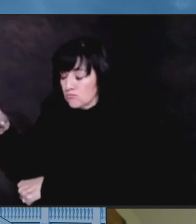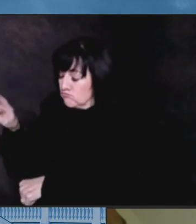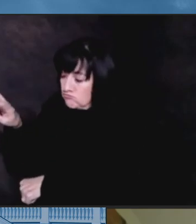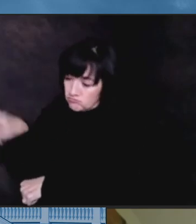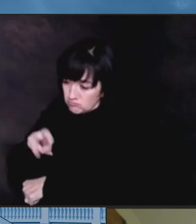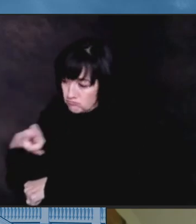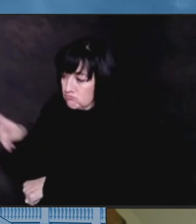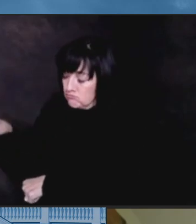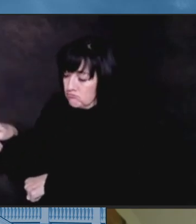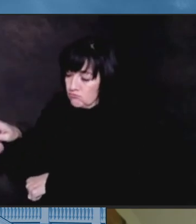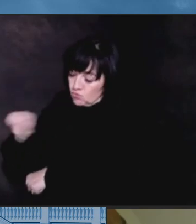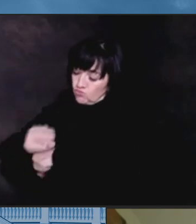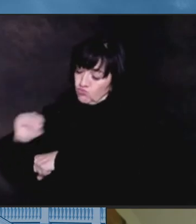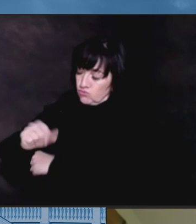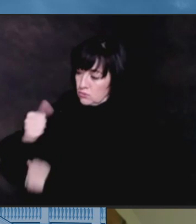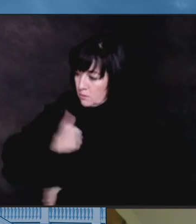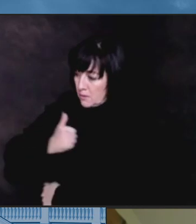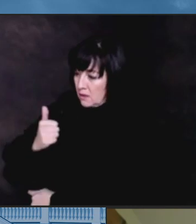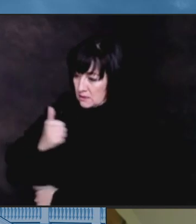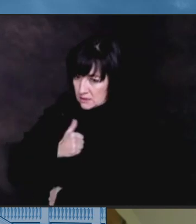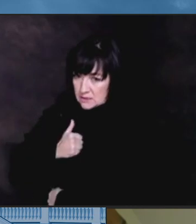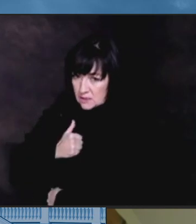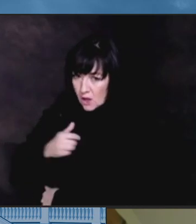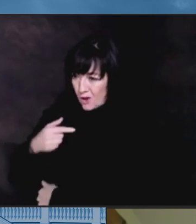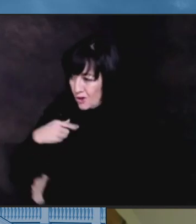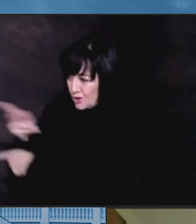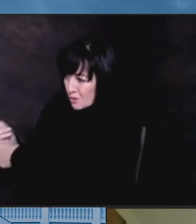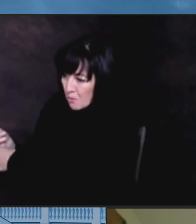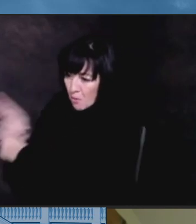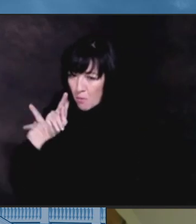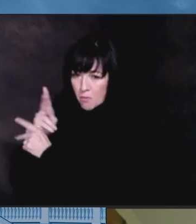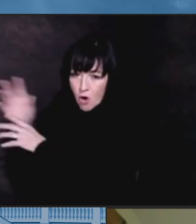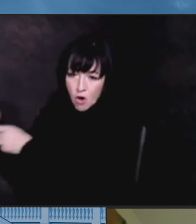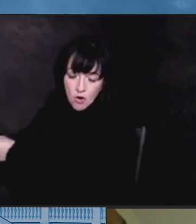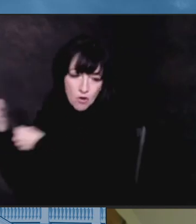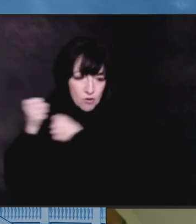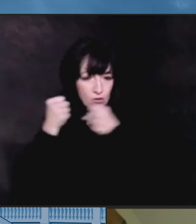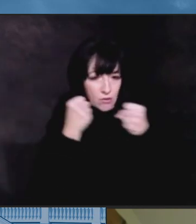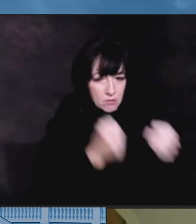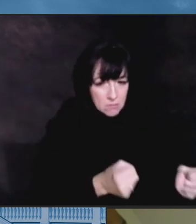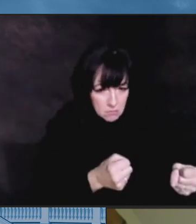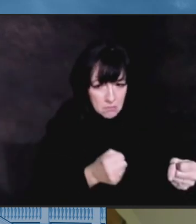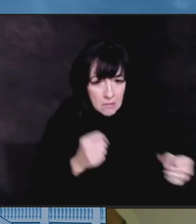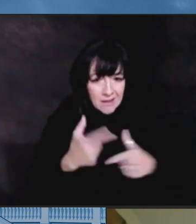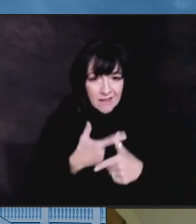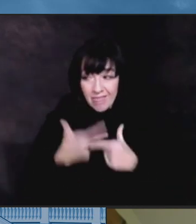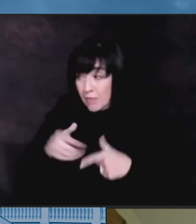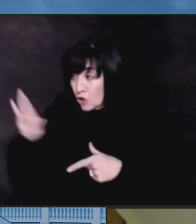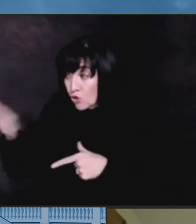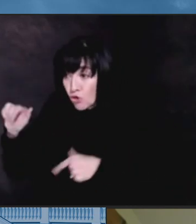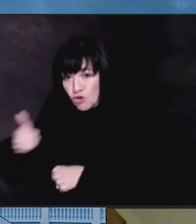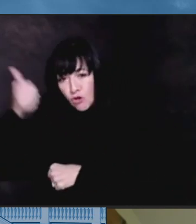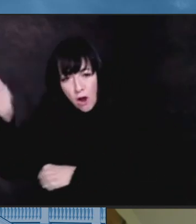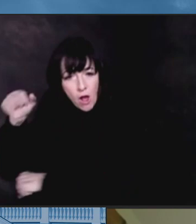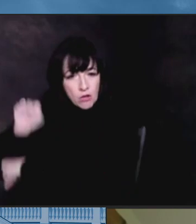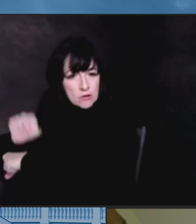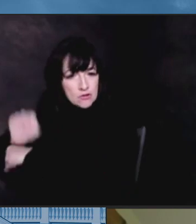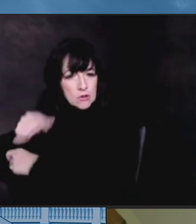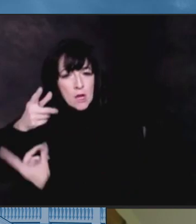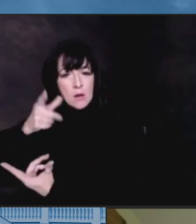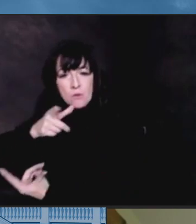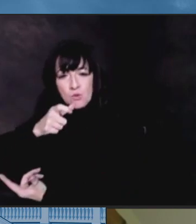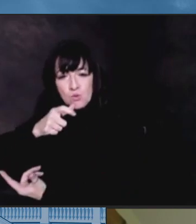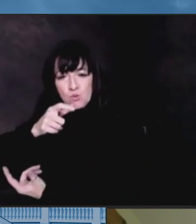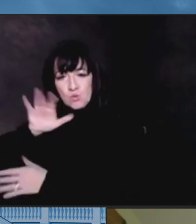use AJ's terminology, we're borrowing from Peter to pay Paul, right? We're not getting an additional impact there.